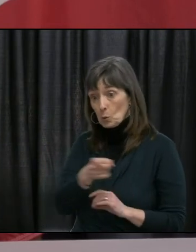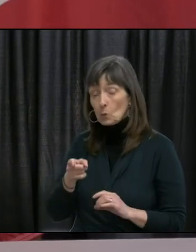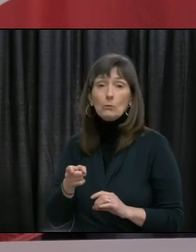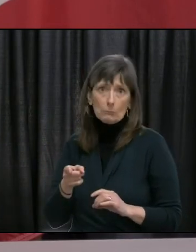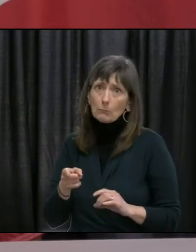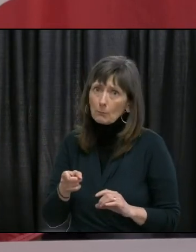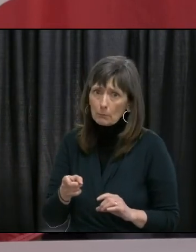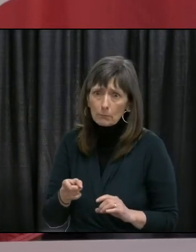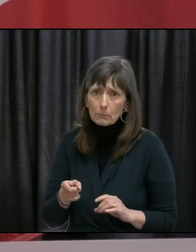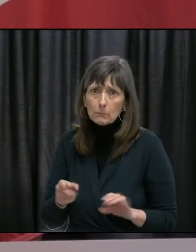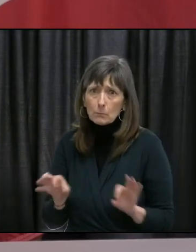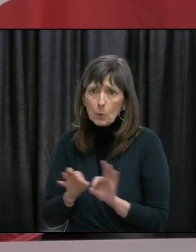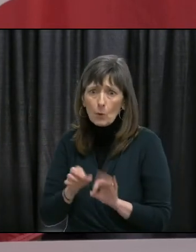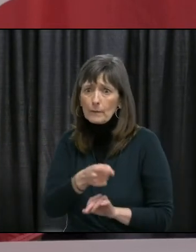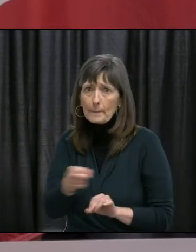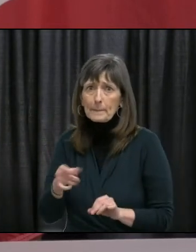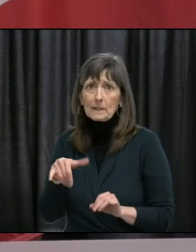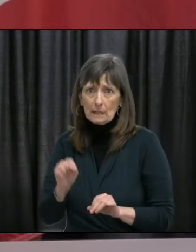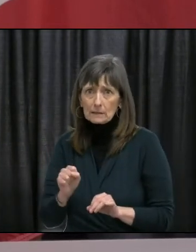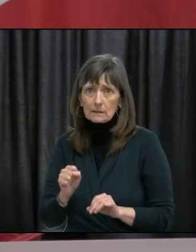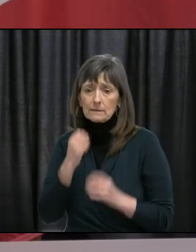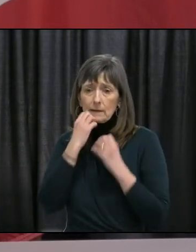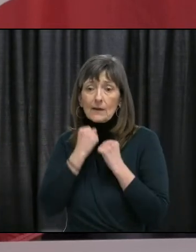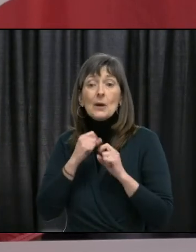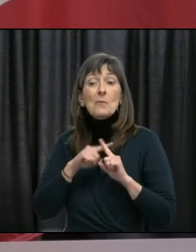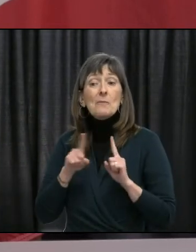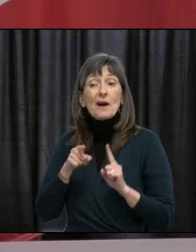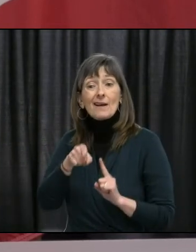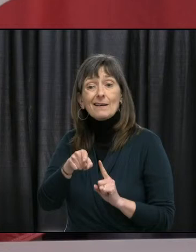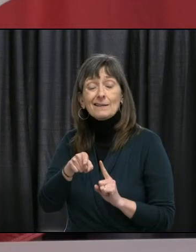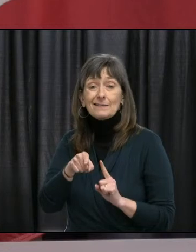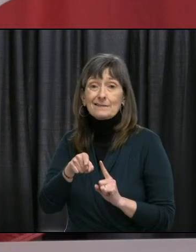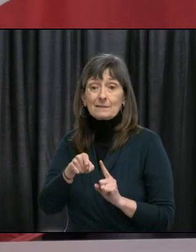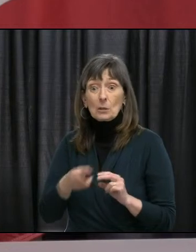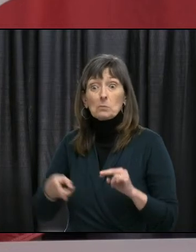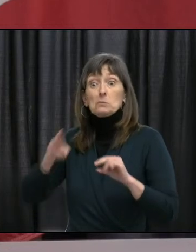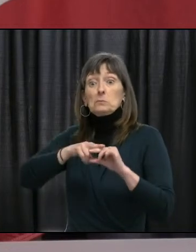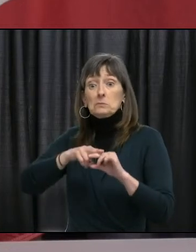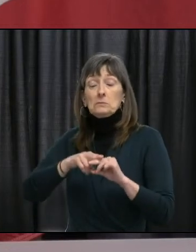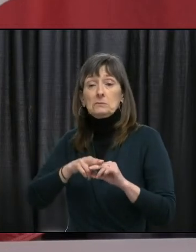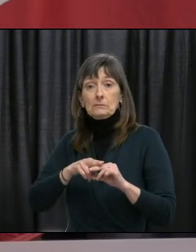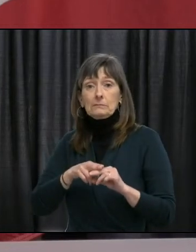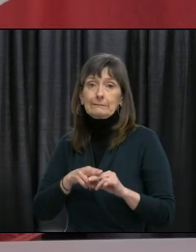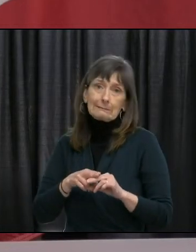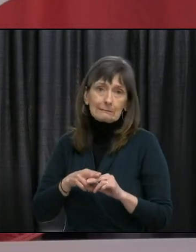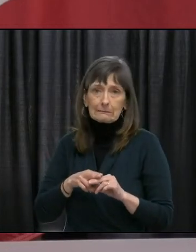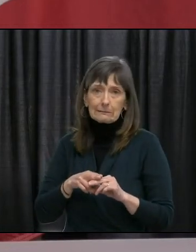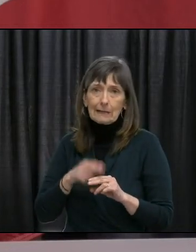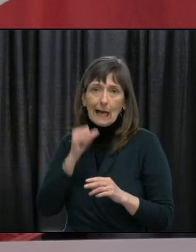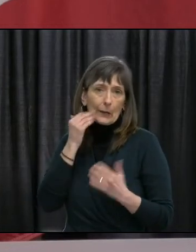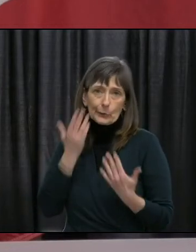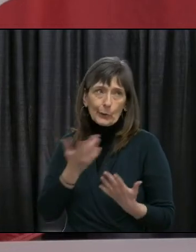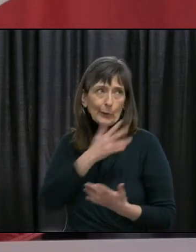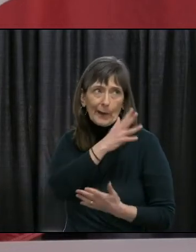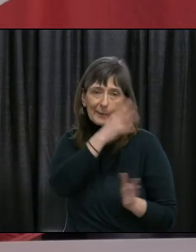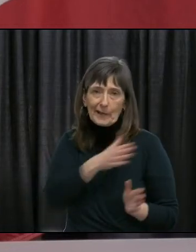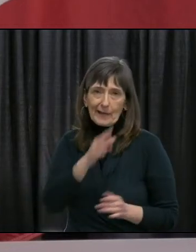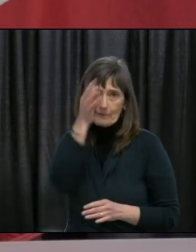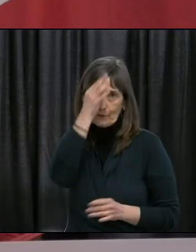of a program like this, would probably not see the impact that we'd like to see, but we made a commitment to continue to work with the federal government on this